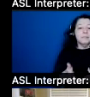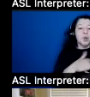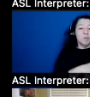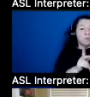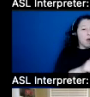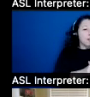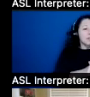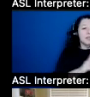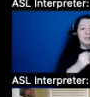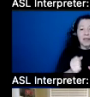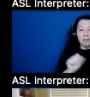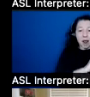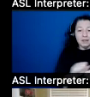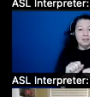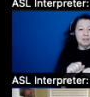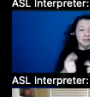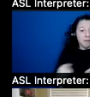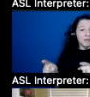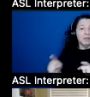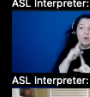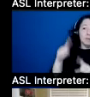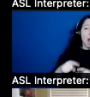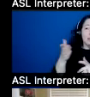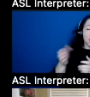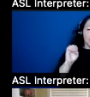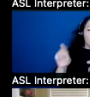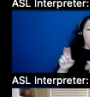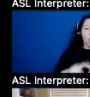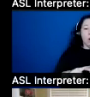and prosecution. Next slide.